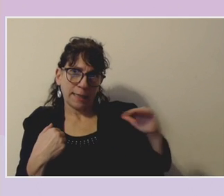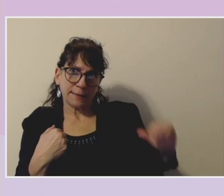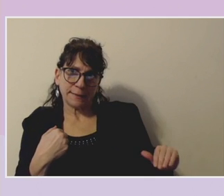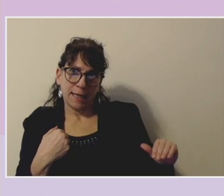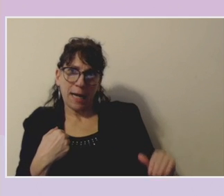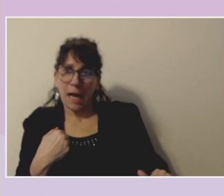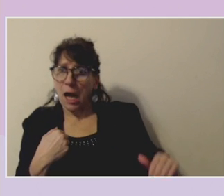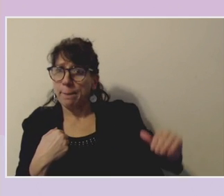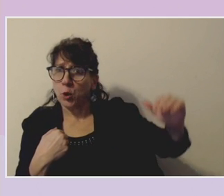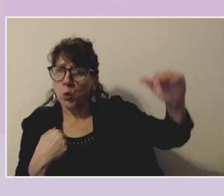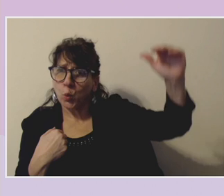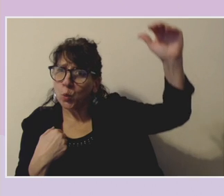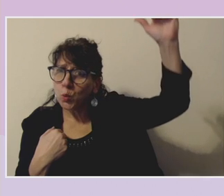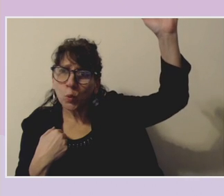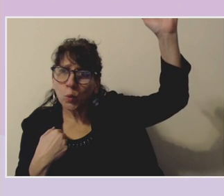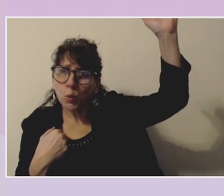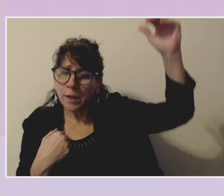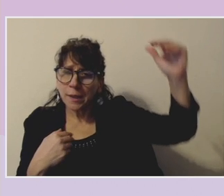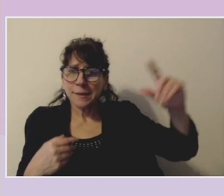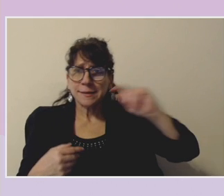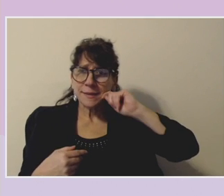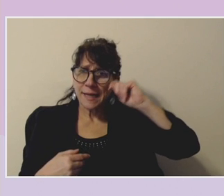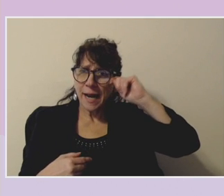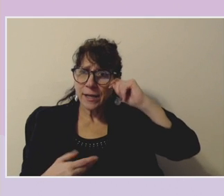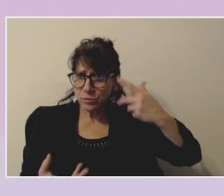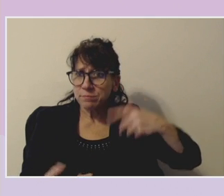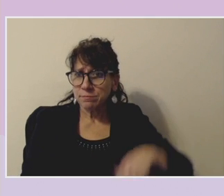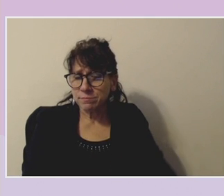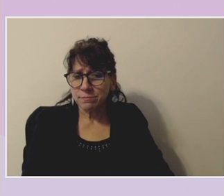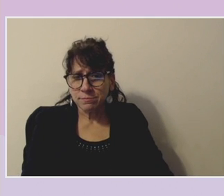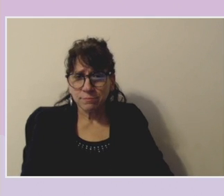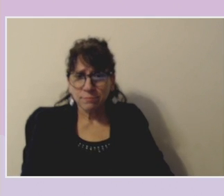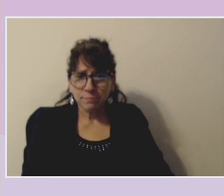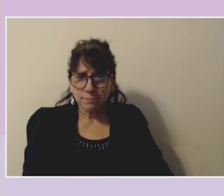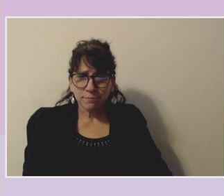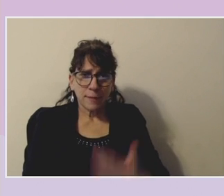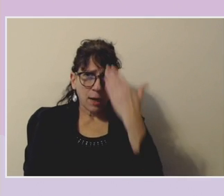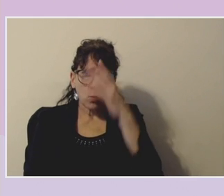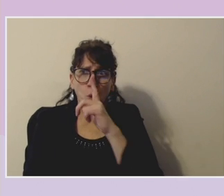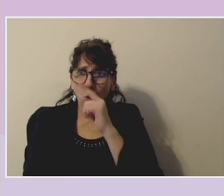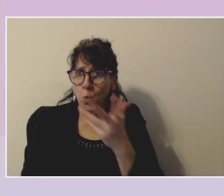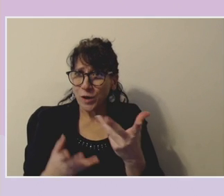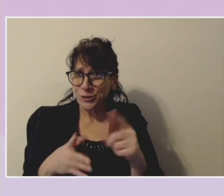up to the adolescents. I don't know, who would like to start?